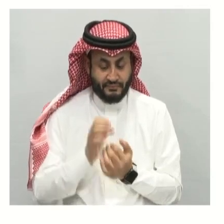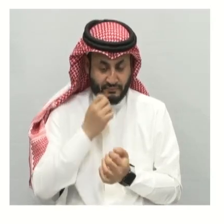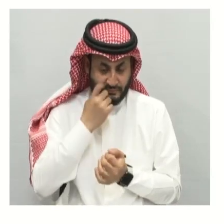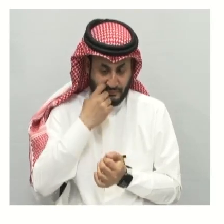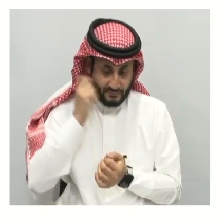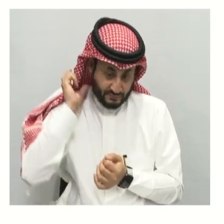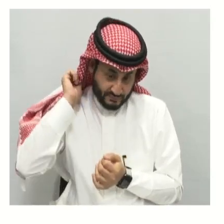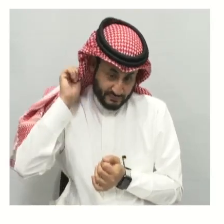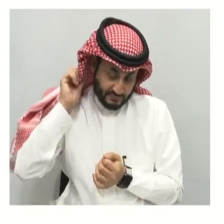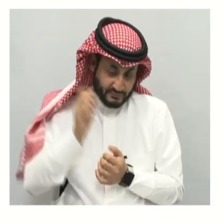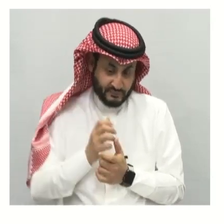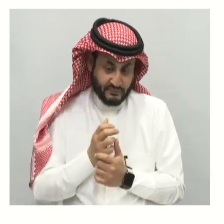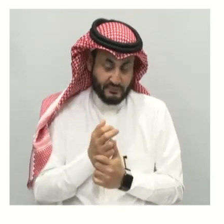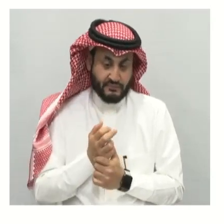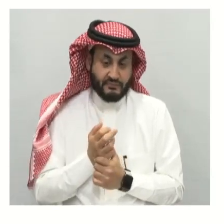Okay.